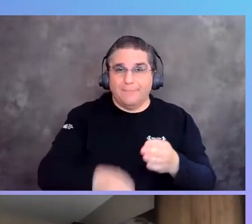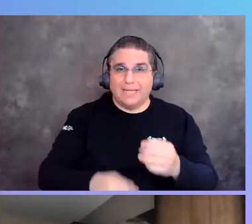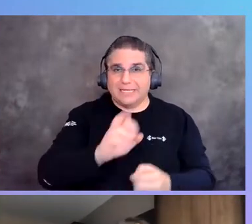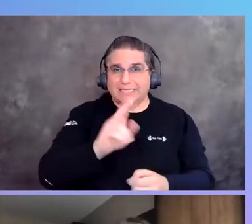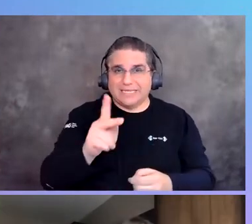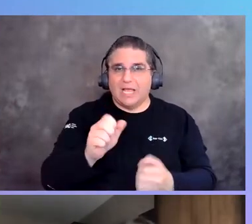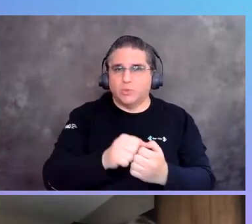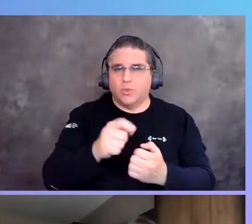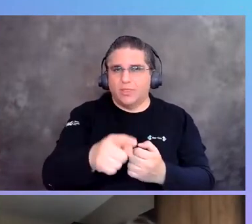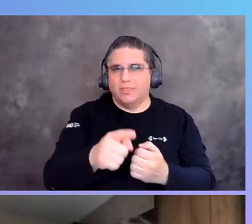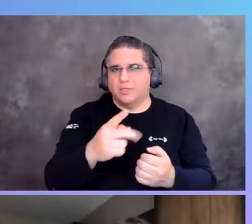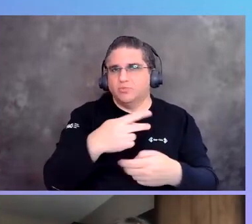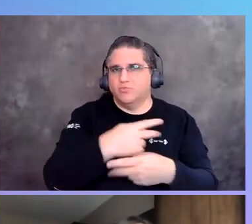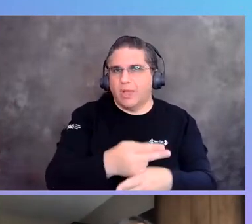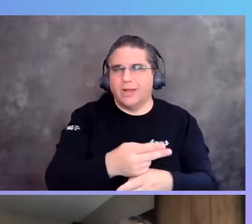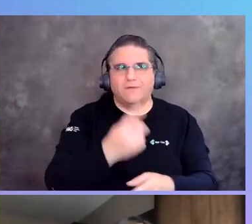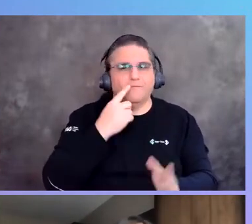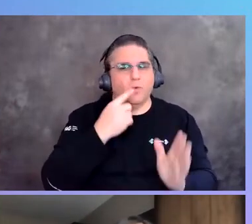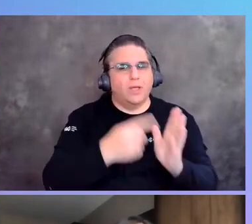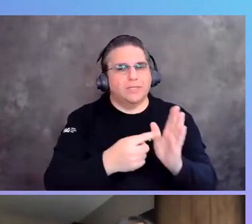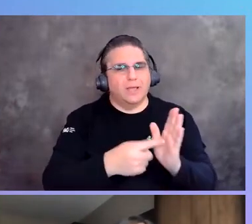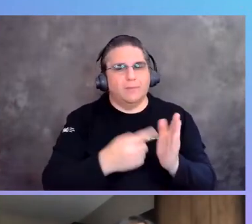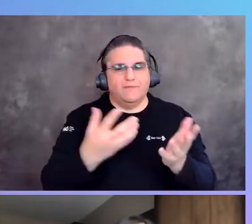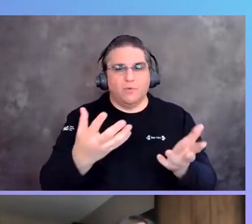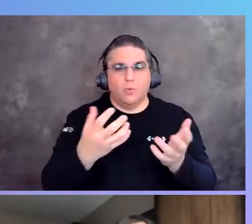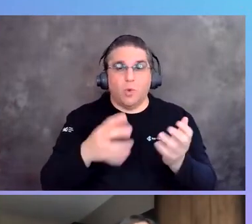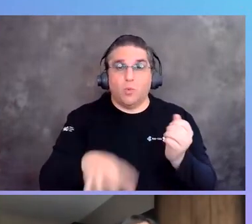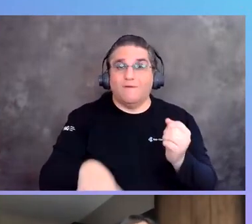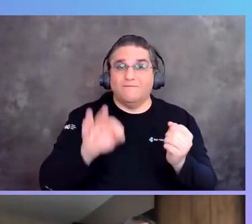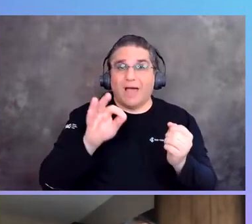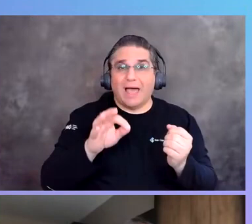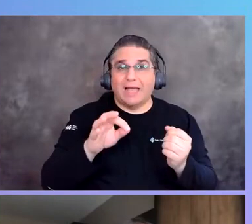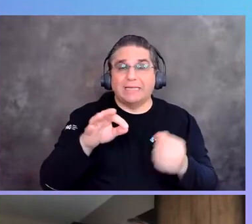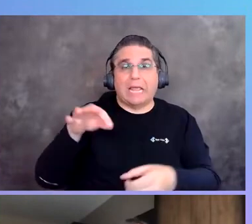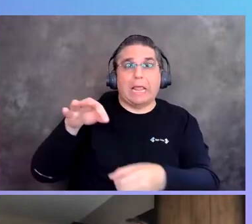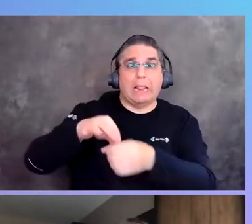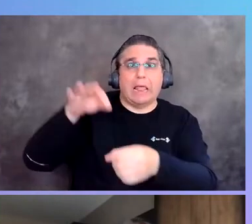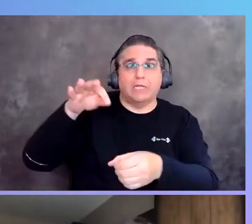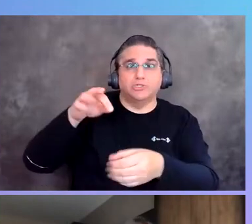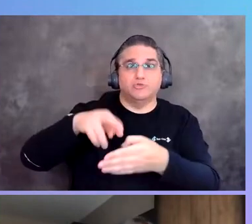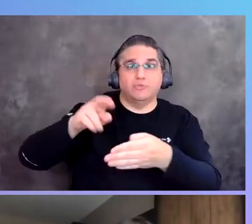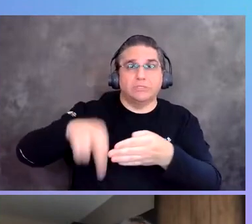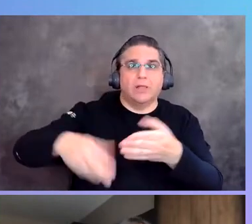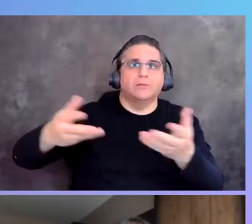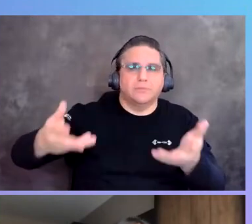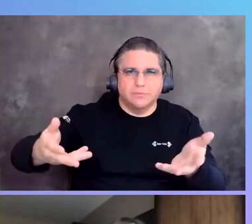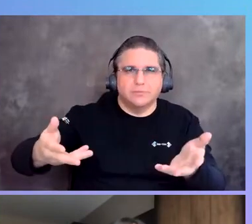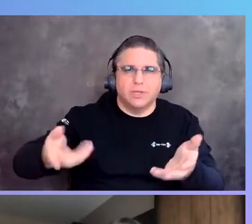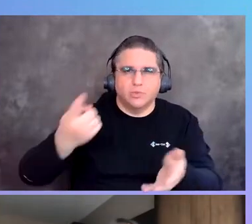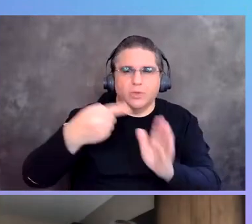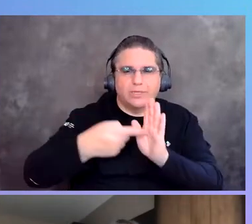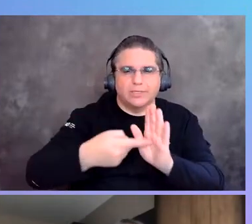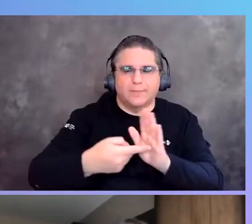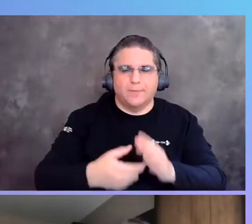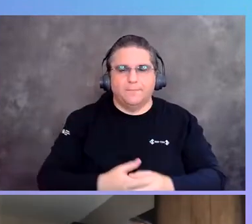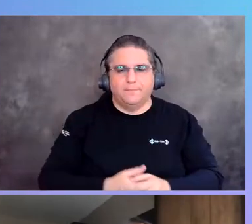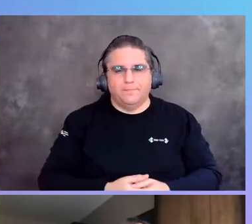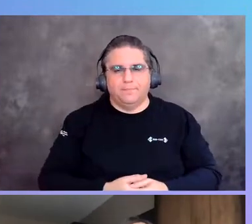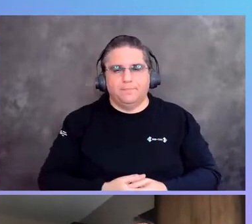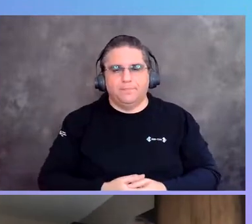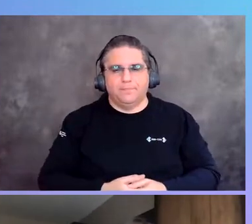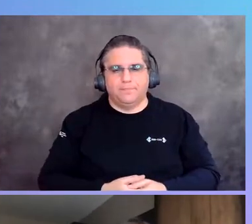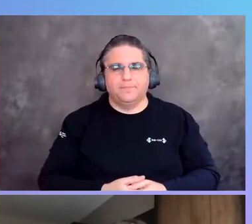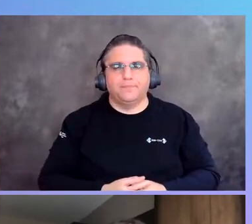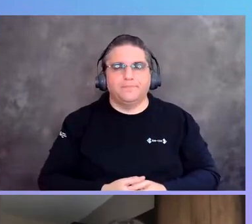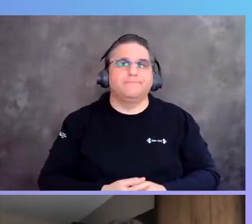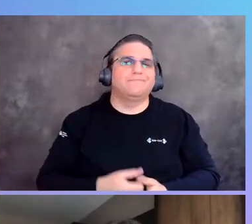example, finding election results. The second metric that you can use here in a digital context is things like